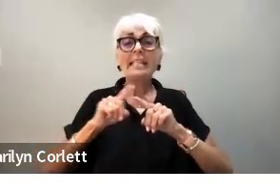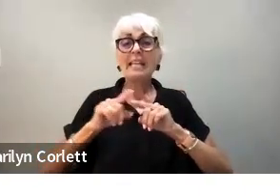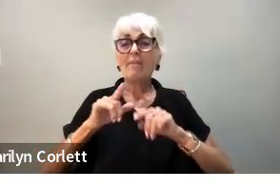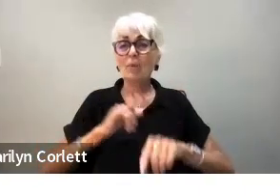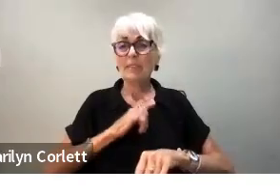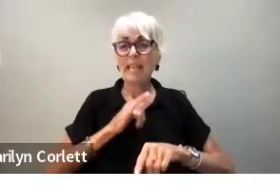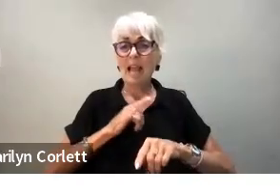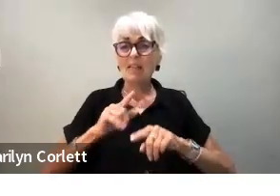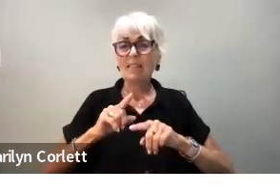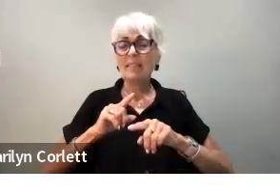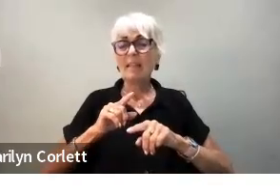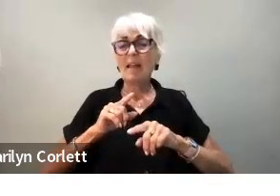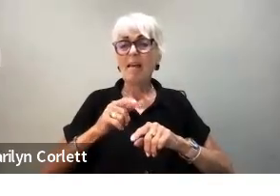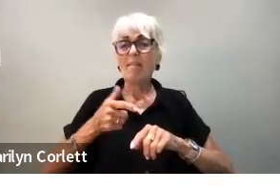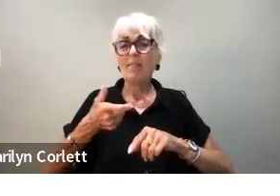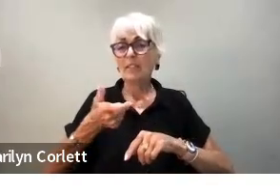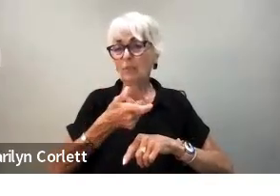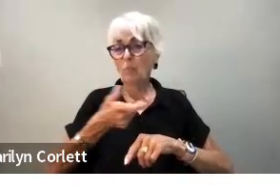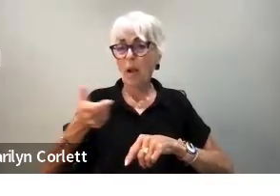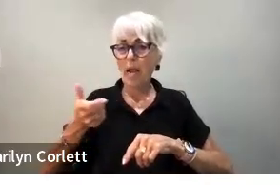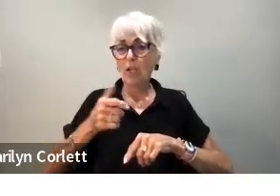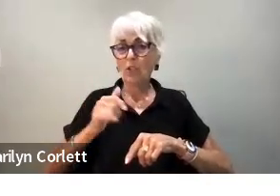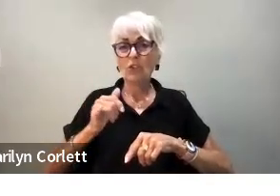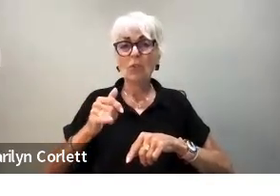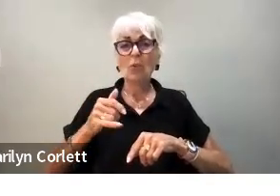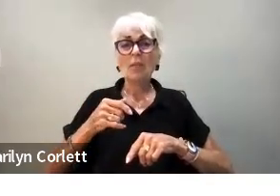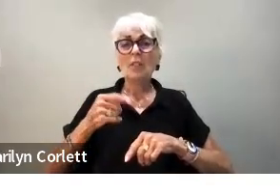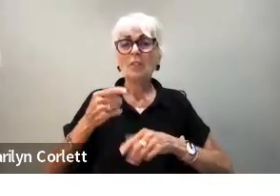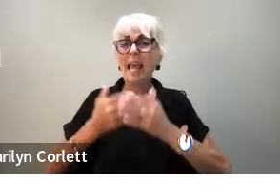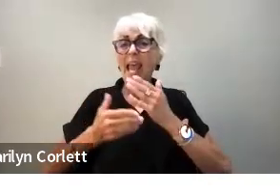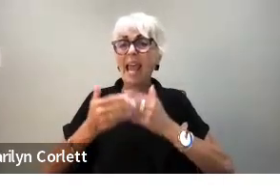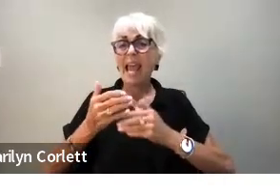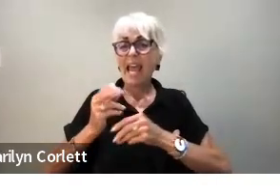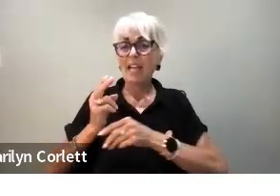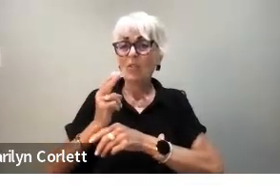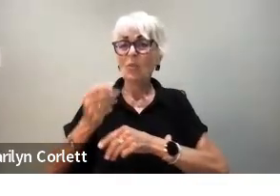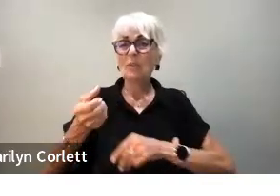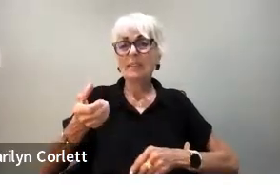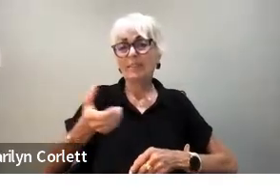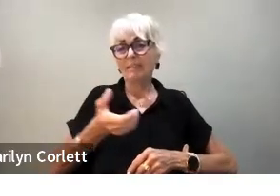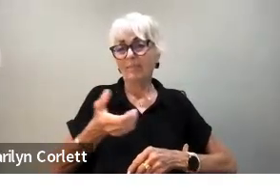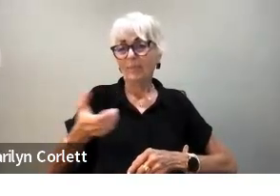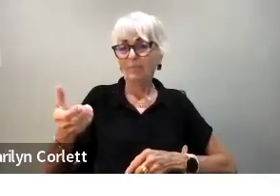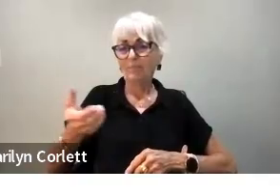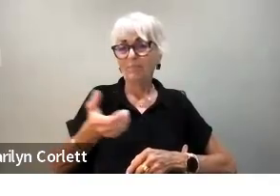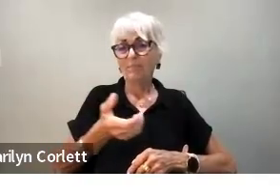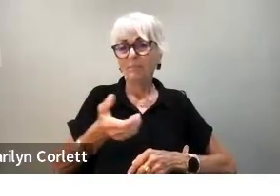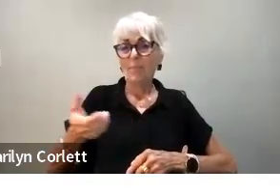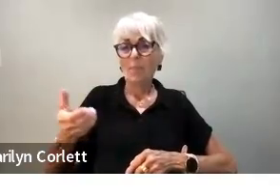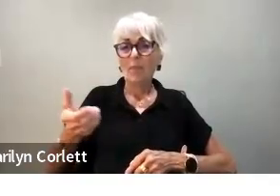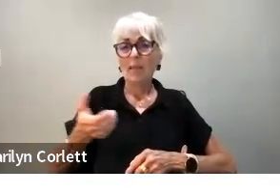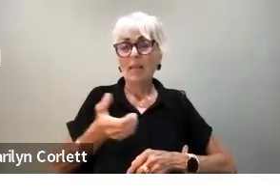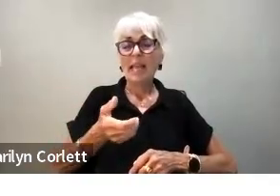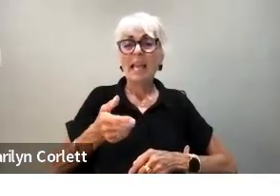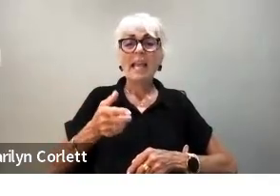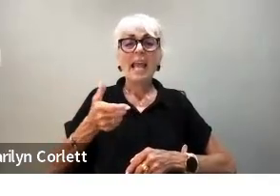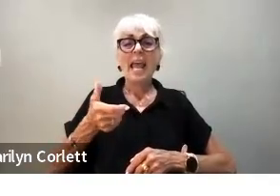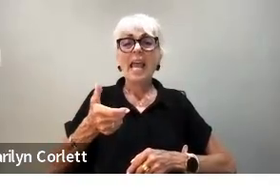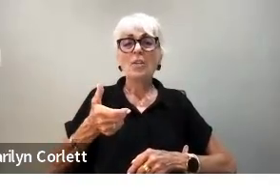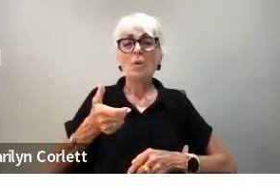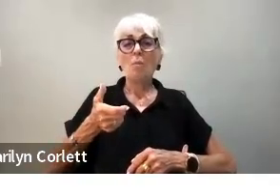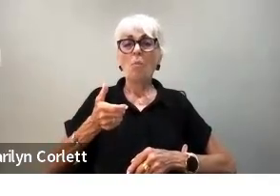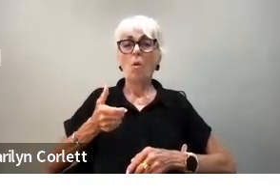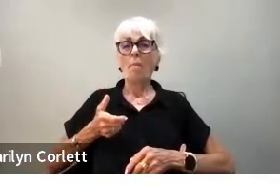So there is a whole hand use sprayer. It's kind of like a fire person style nozzle. And you just kind of pull back on